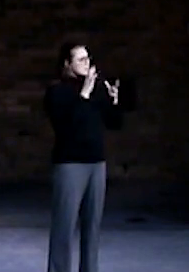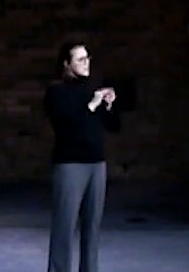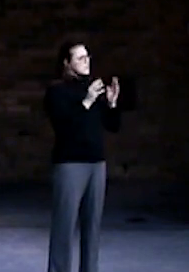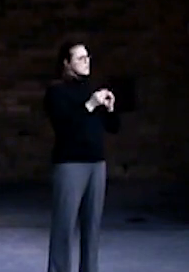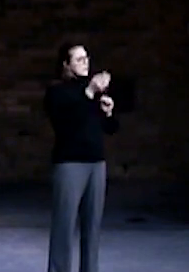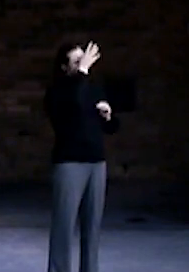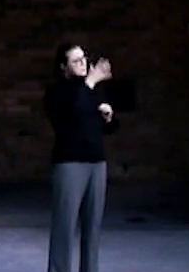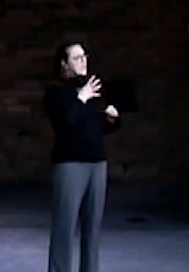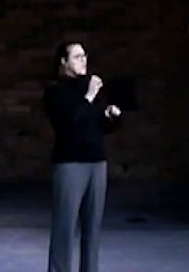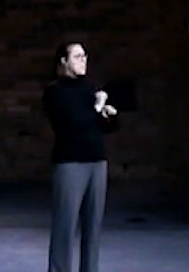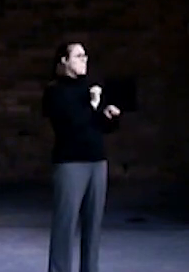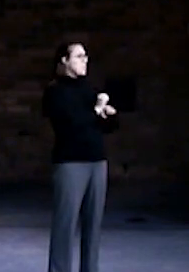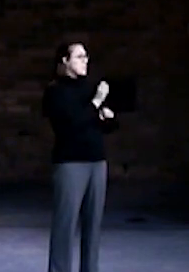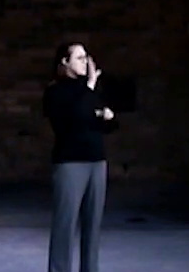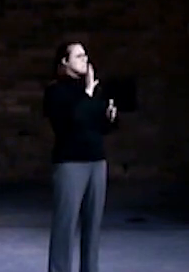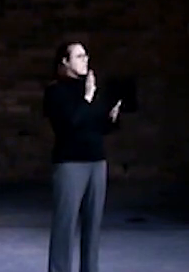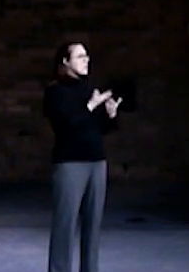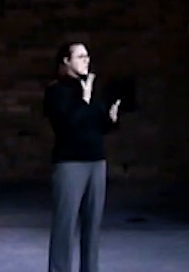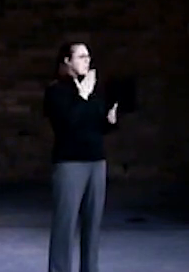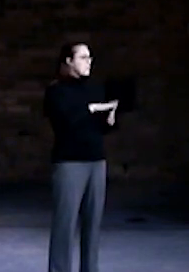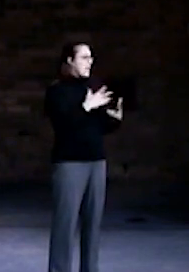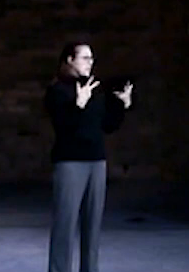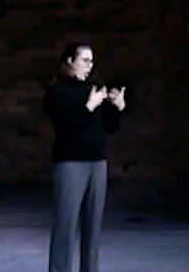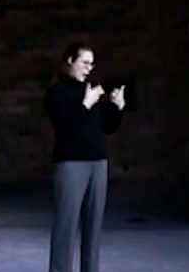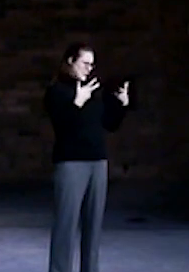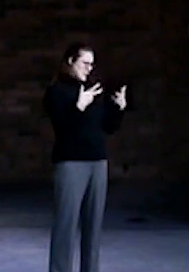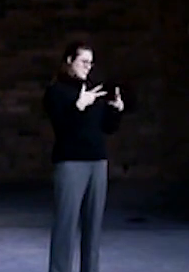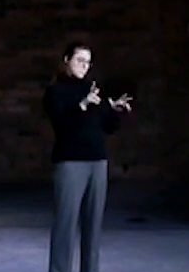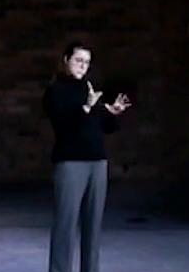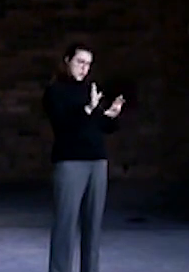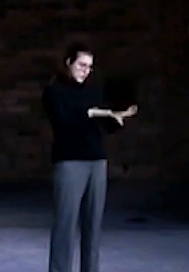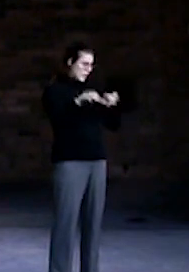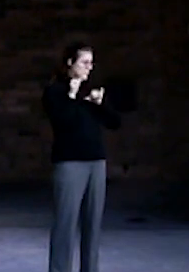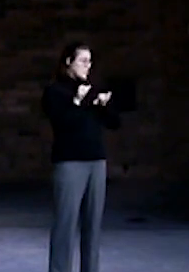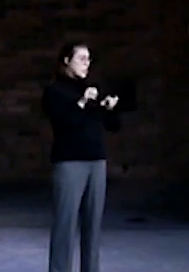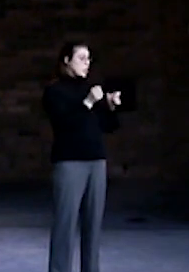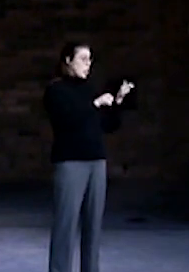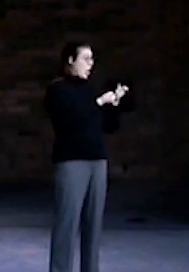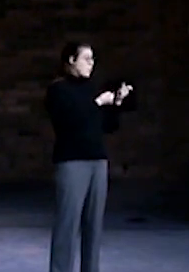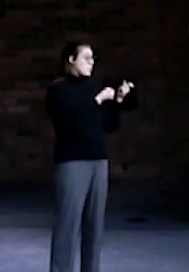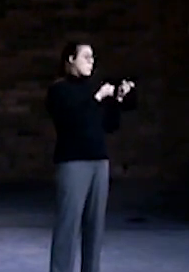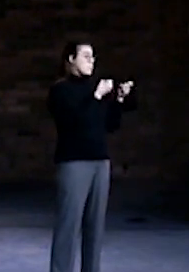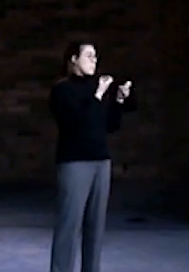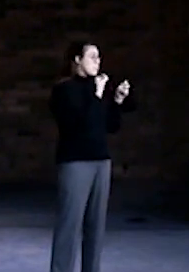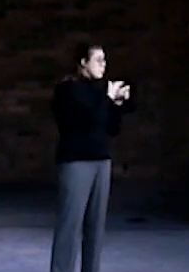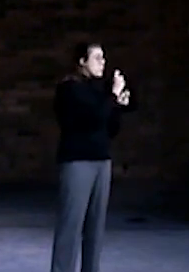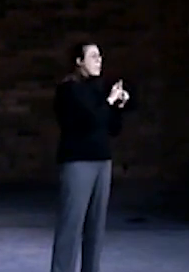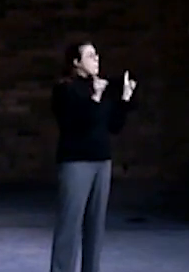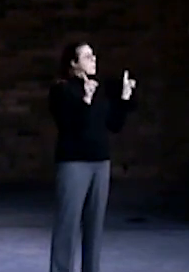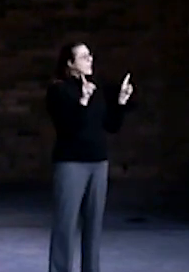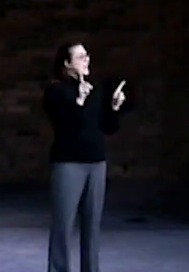was in a bad car accident. She walked away from the accident, completely totaled her car with only one little gash in her head. I finished the story.